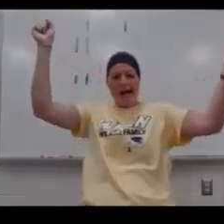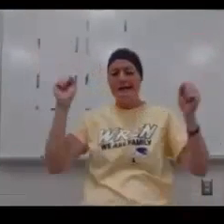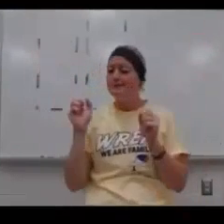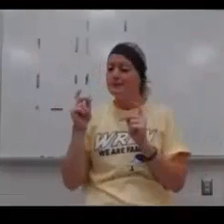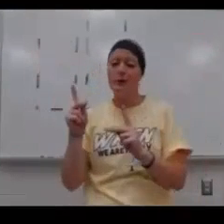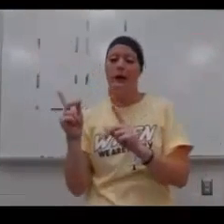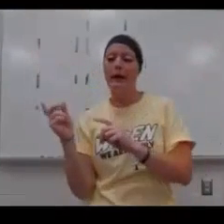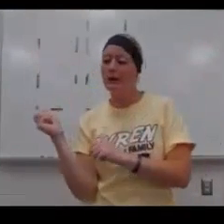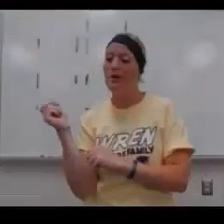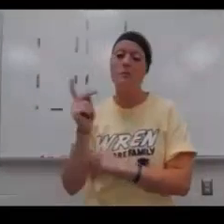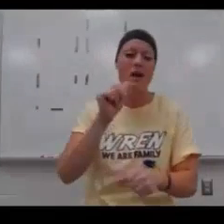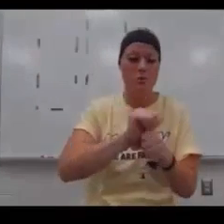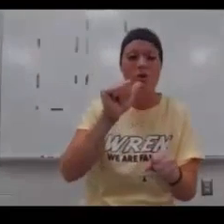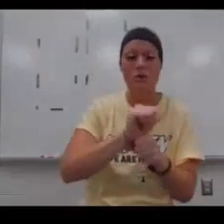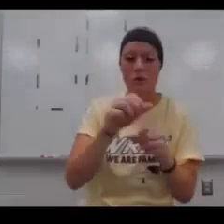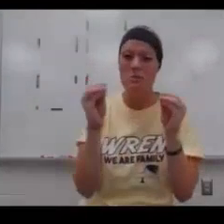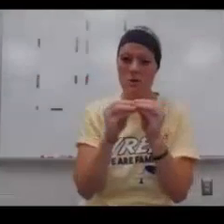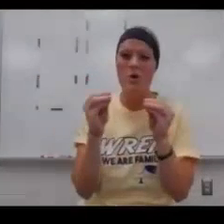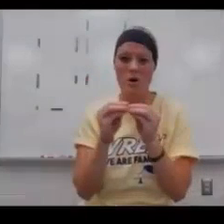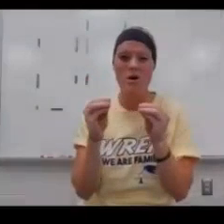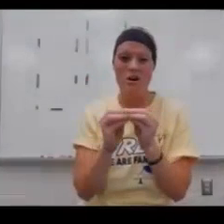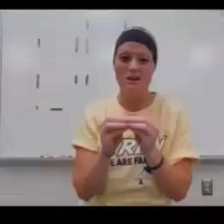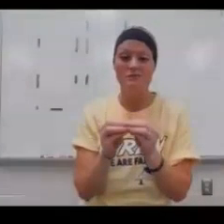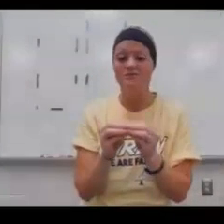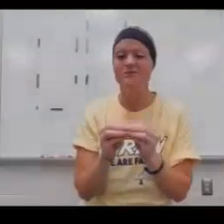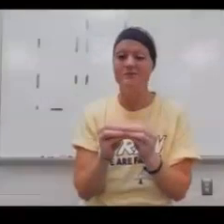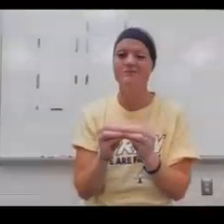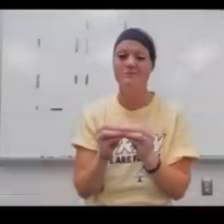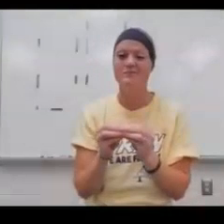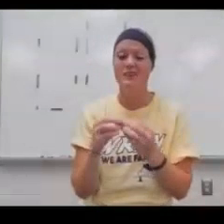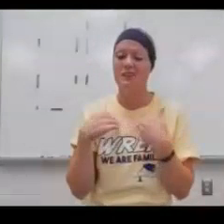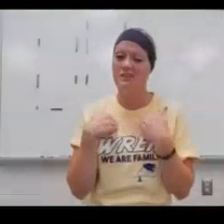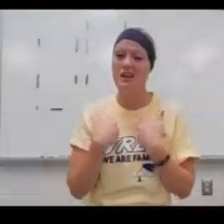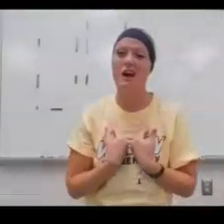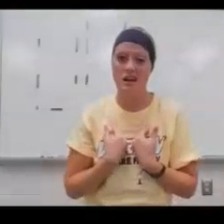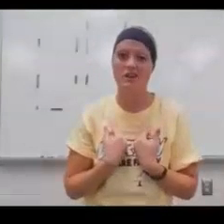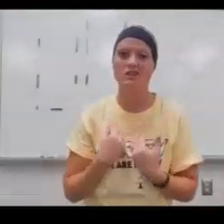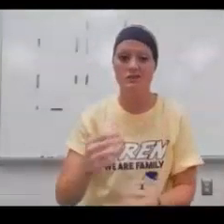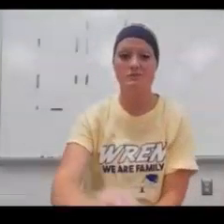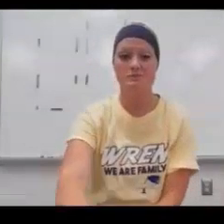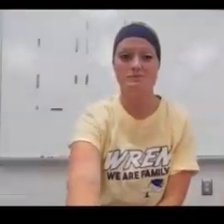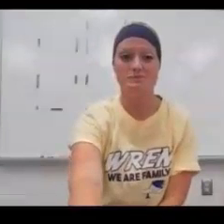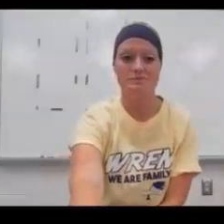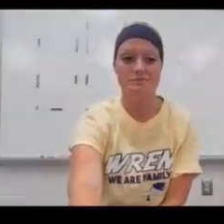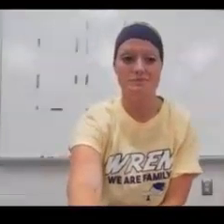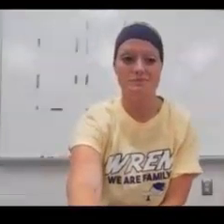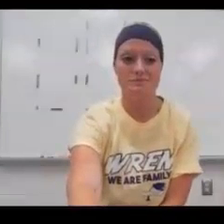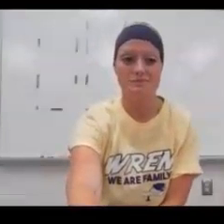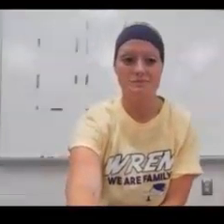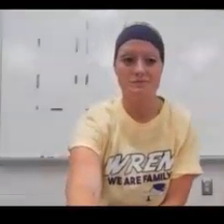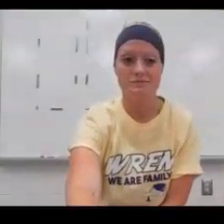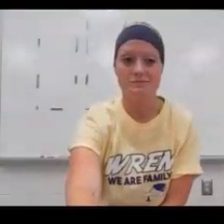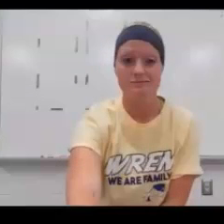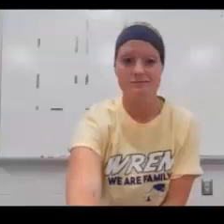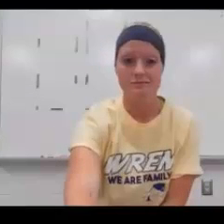nap. And when they woke up, okay, we're ready to go back to work. They were very